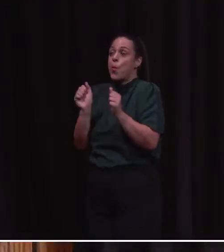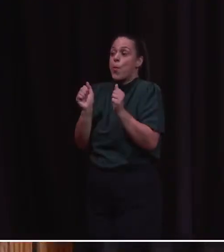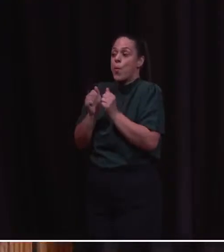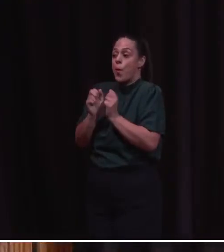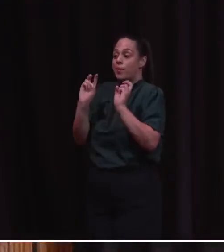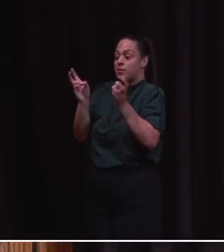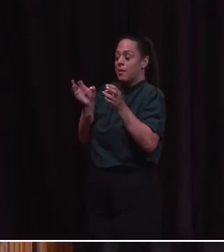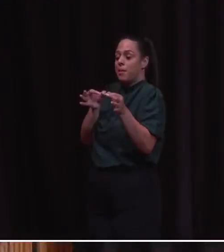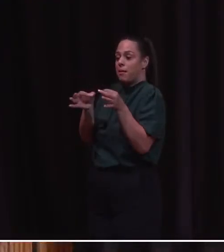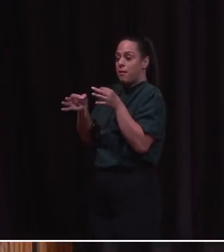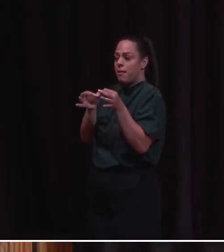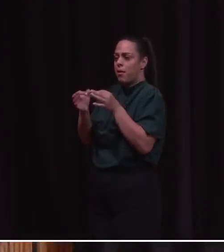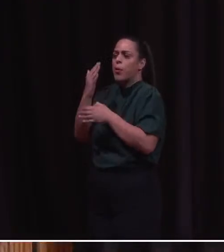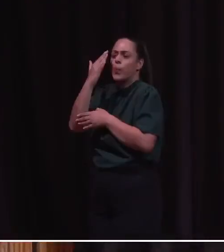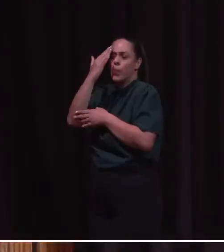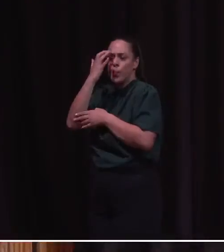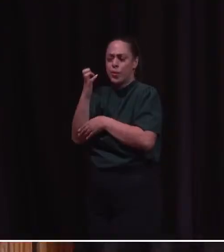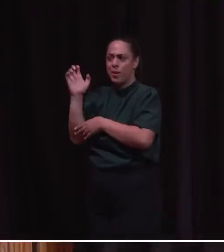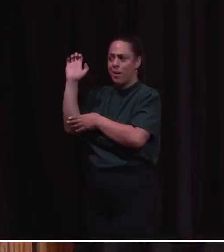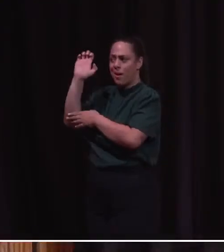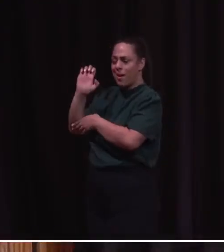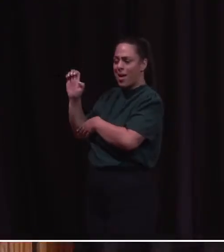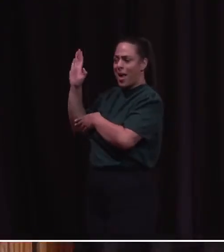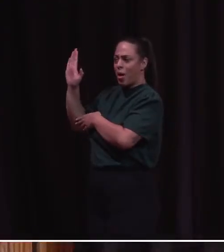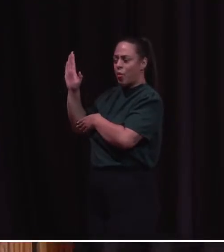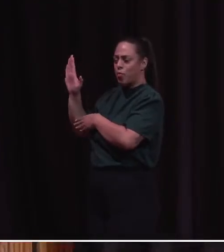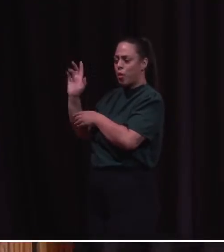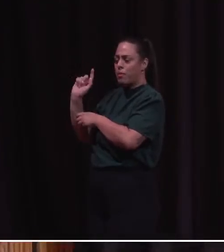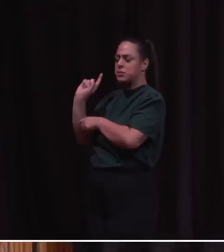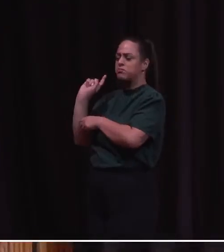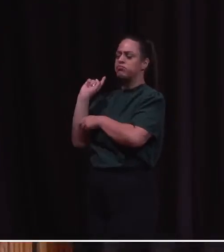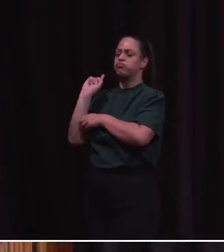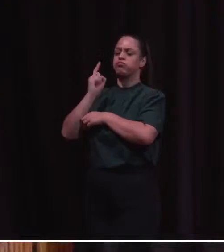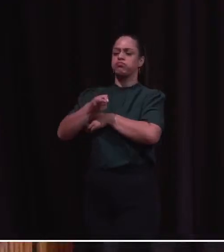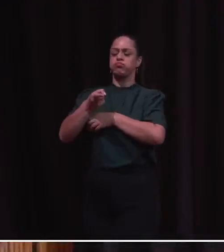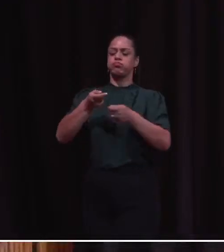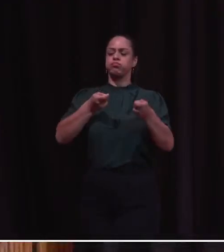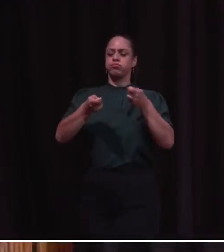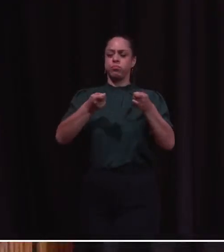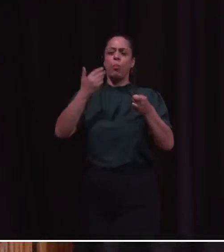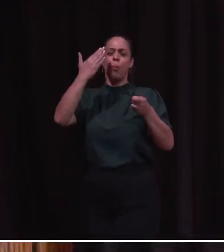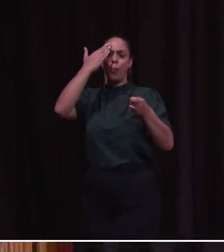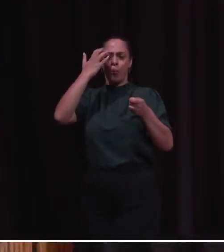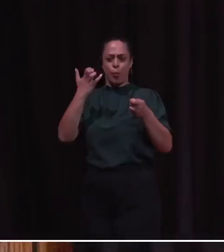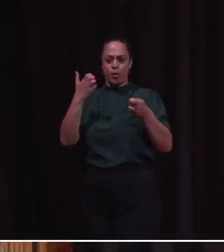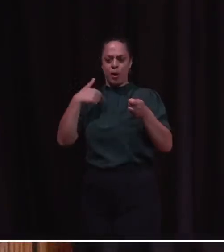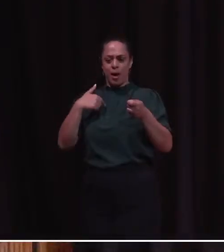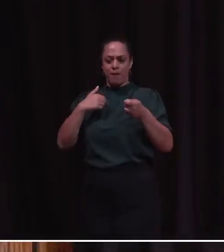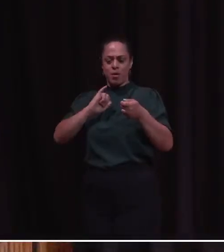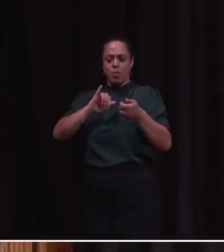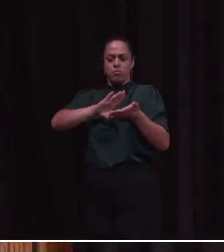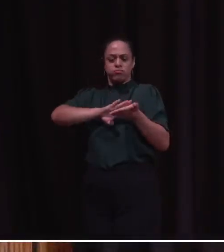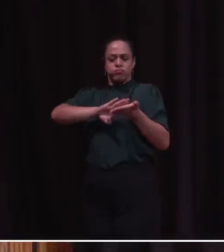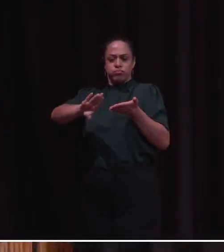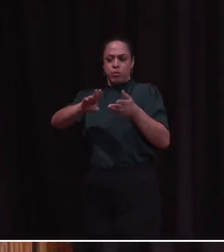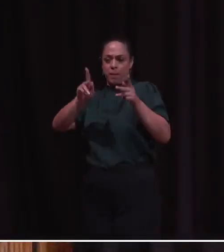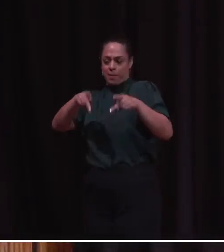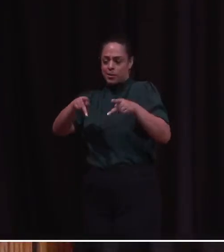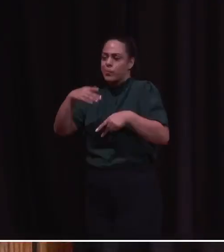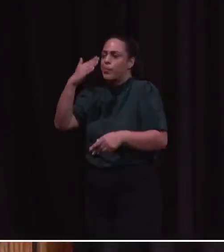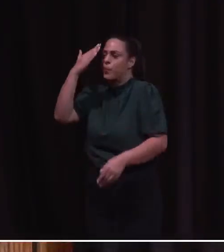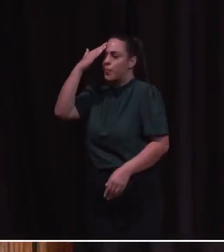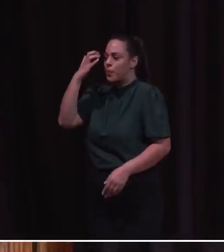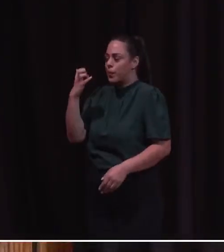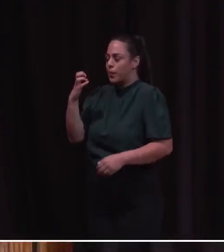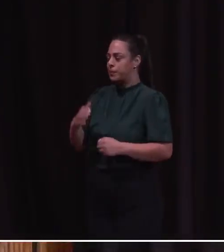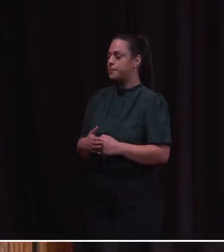groups, of why they displaced earlier forms of dominance. The second process that Quijano highlighted